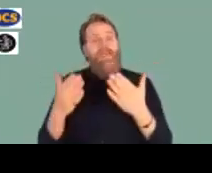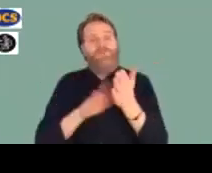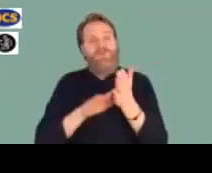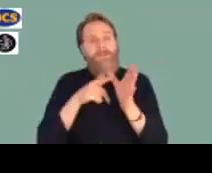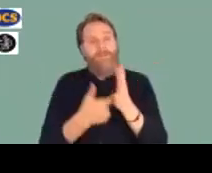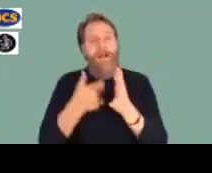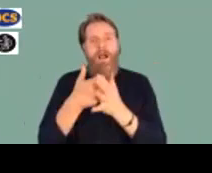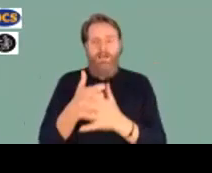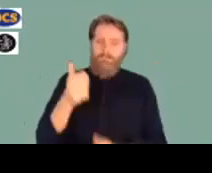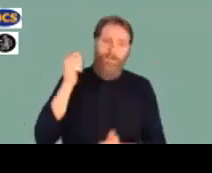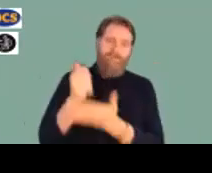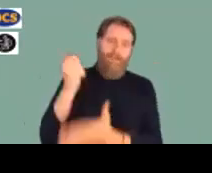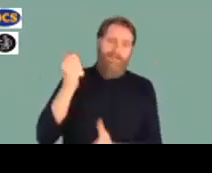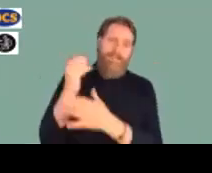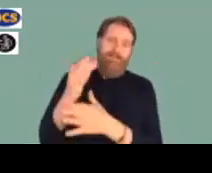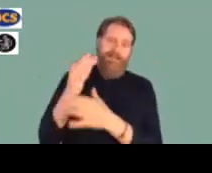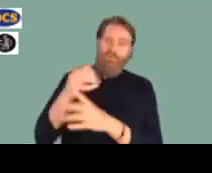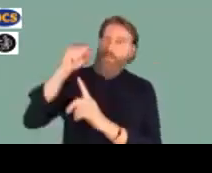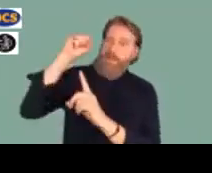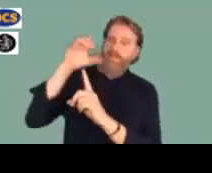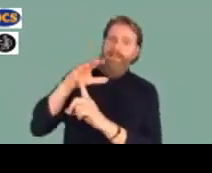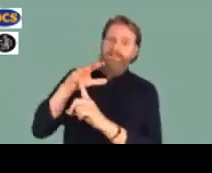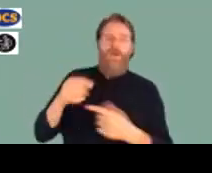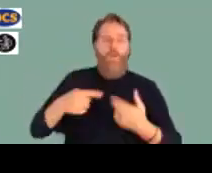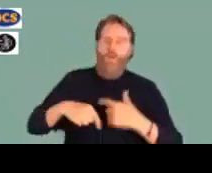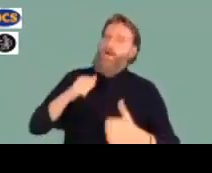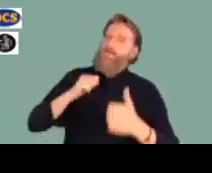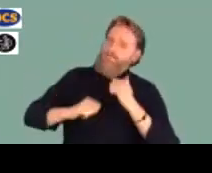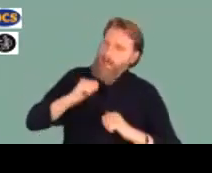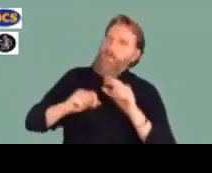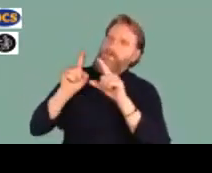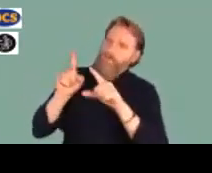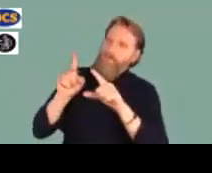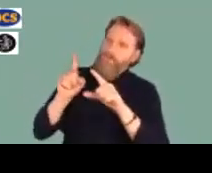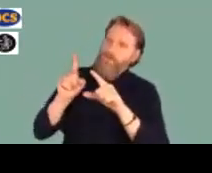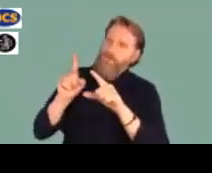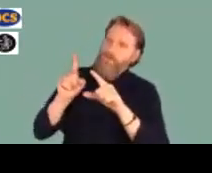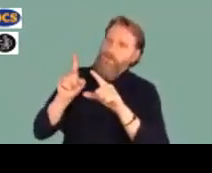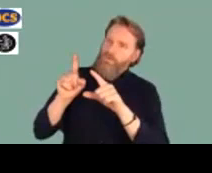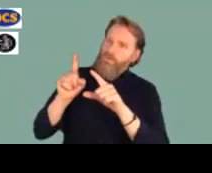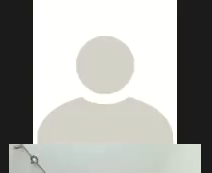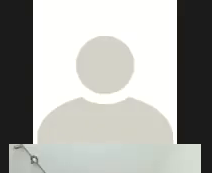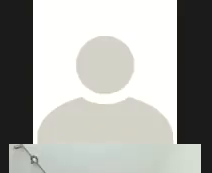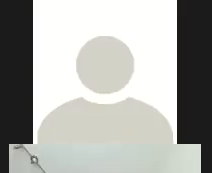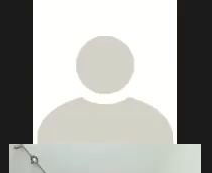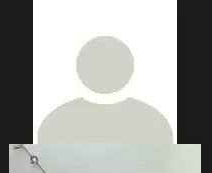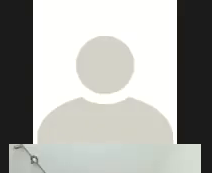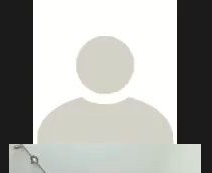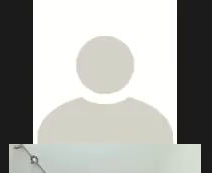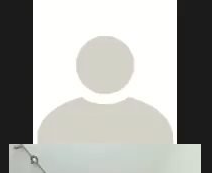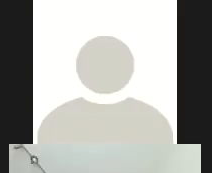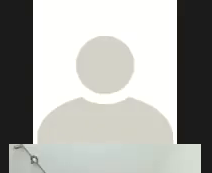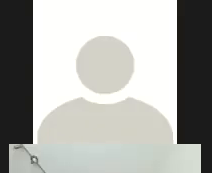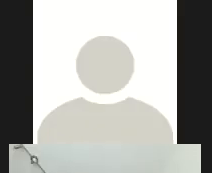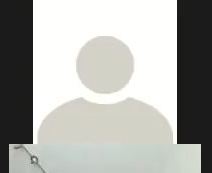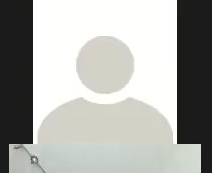know you're doing a fantastic job as our leader. Very proud of you. I'm proud of the fact that you are supporting our work from day one. So thank you, sir, for joining